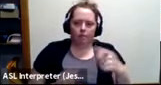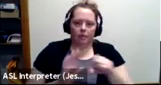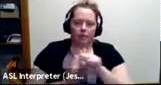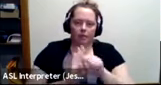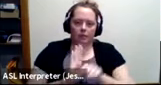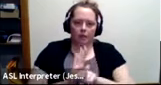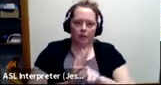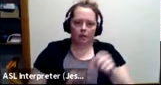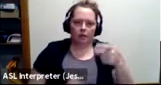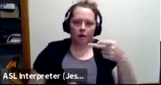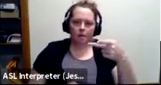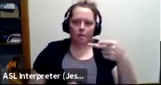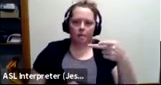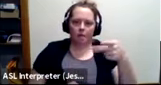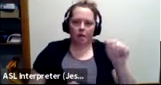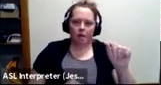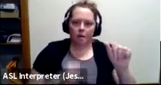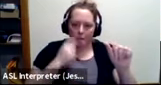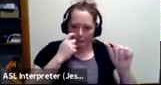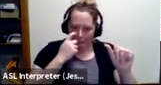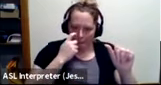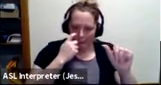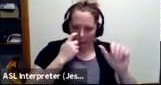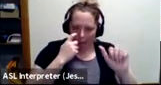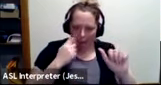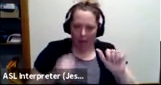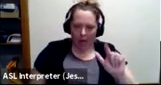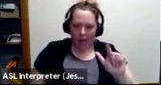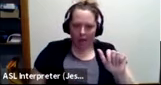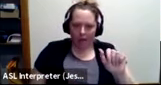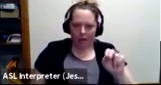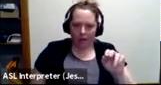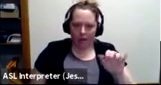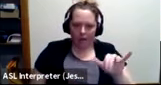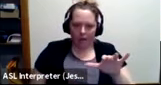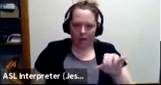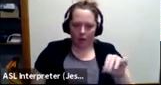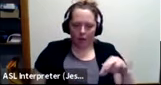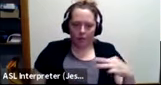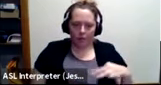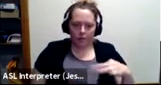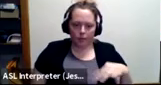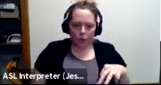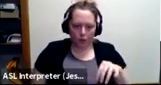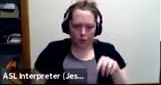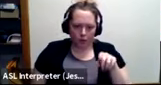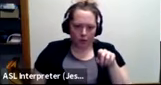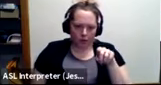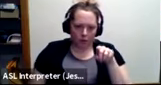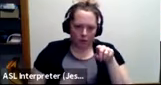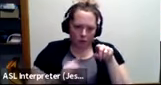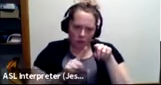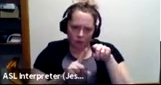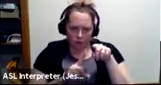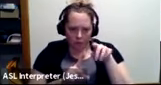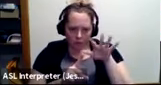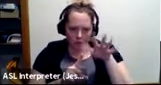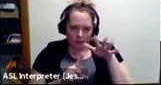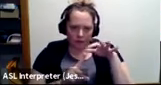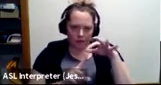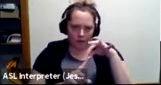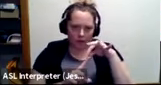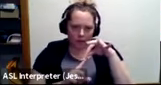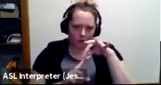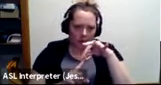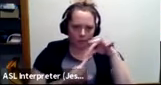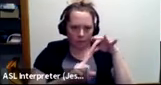that Allegheny County and Pittsburgh are in a little bit of a special position in terms of the